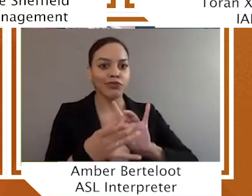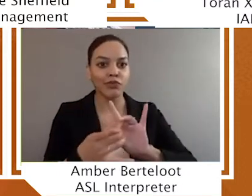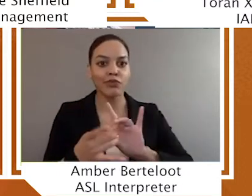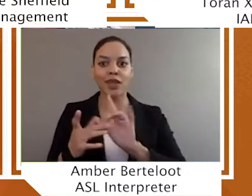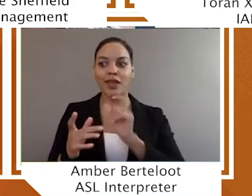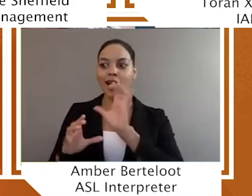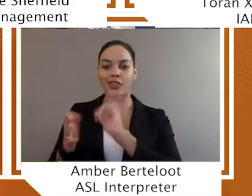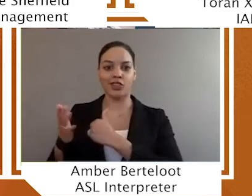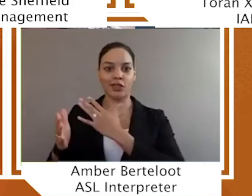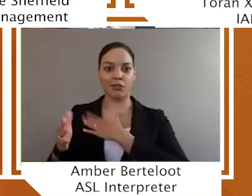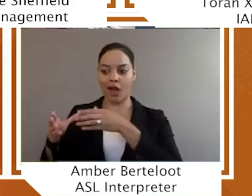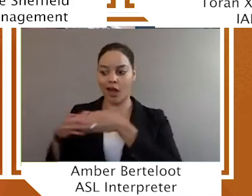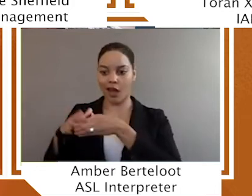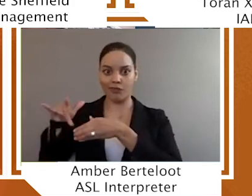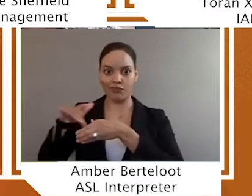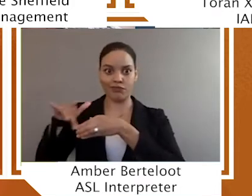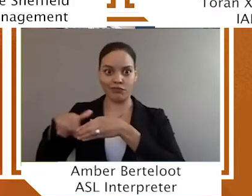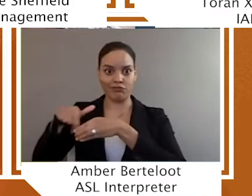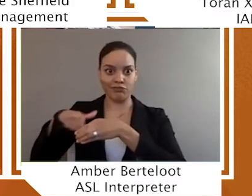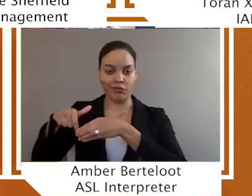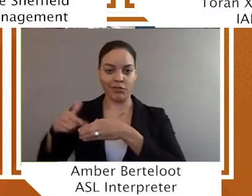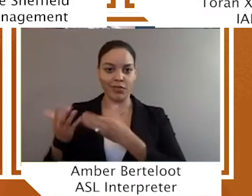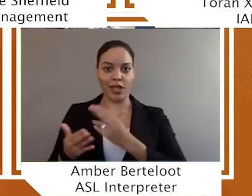for within Houston.